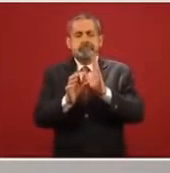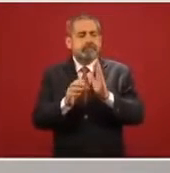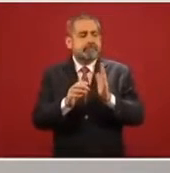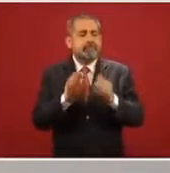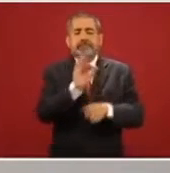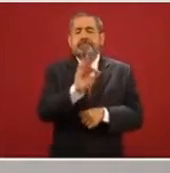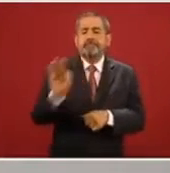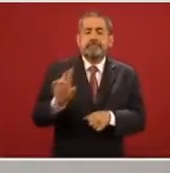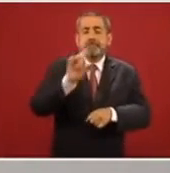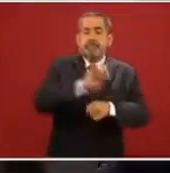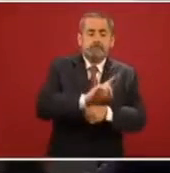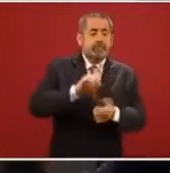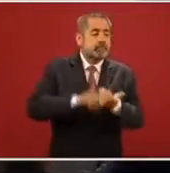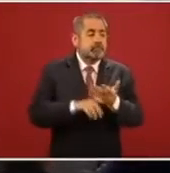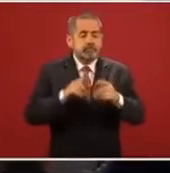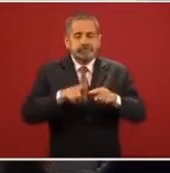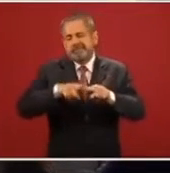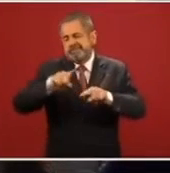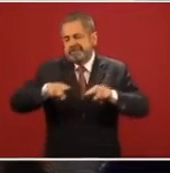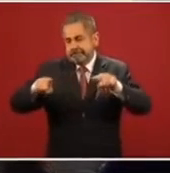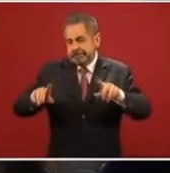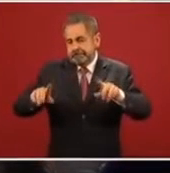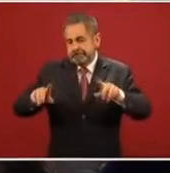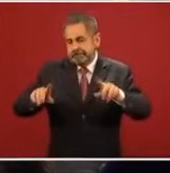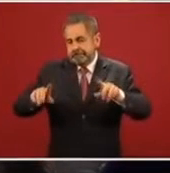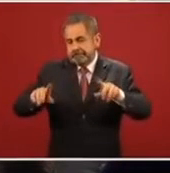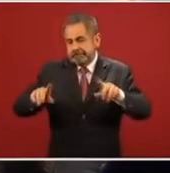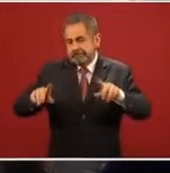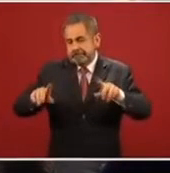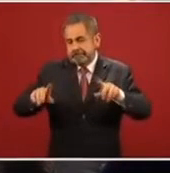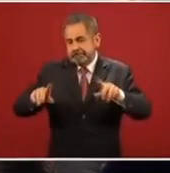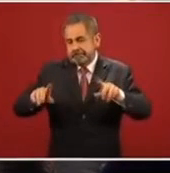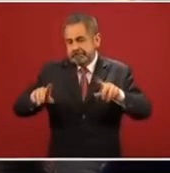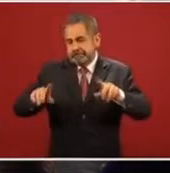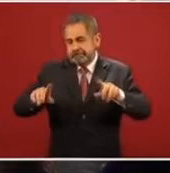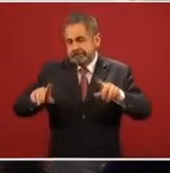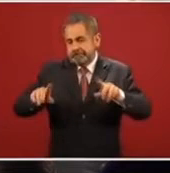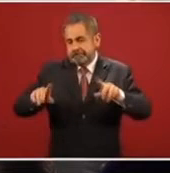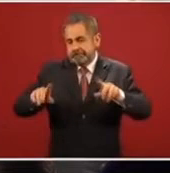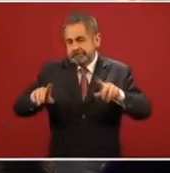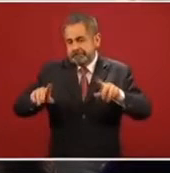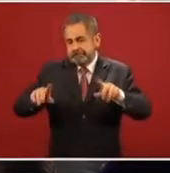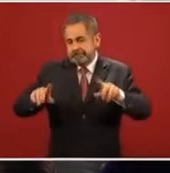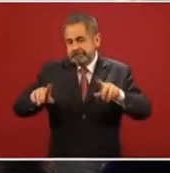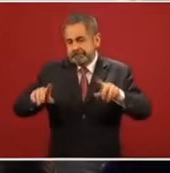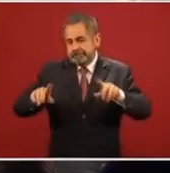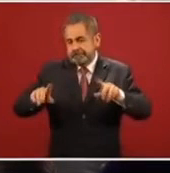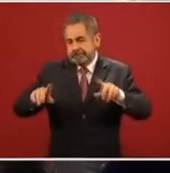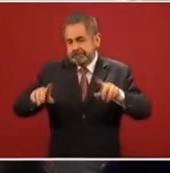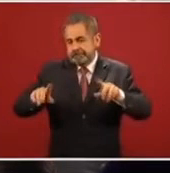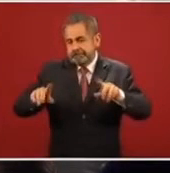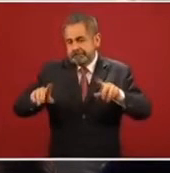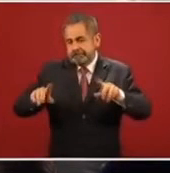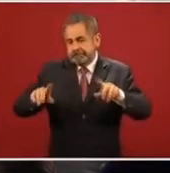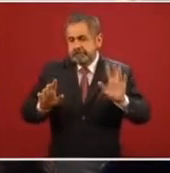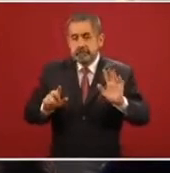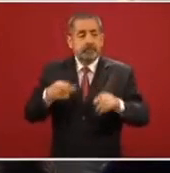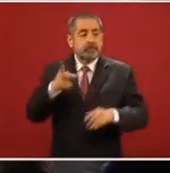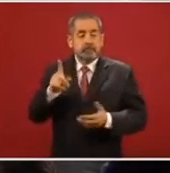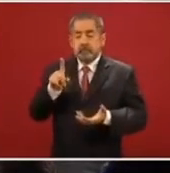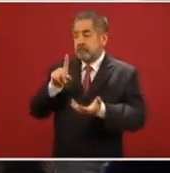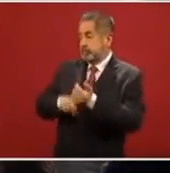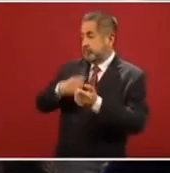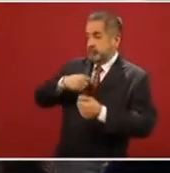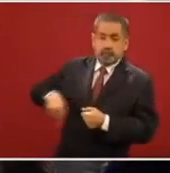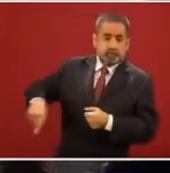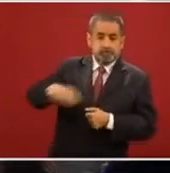pero no quiere decir que no surgió de un acuerdo but it does not mean that it did not surge from an agreement